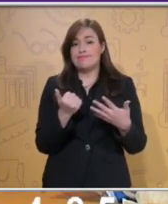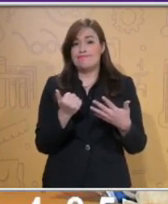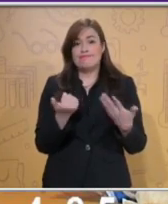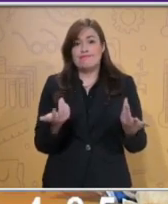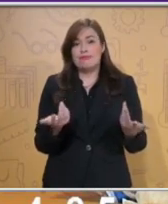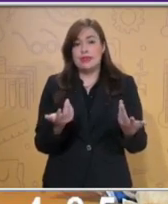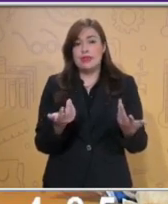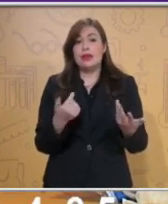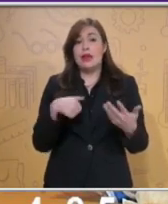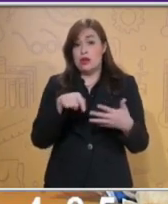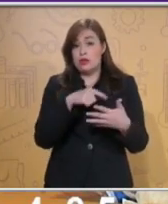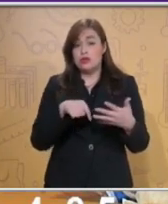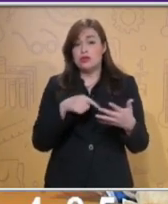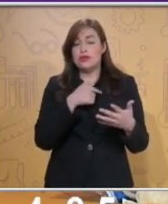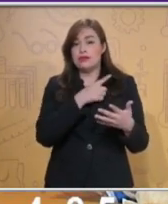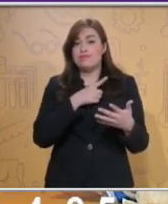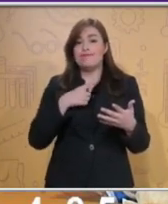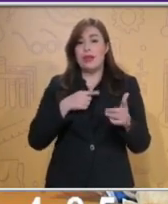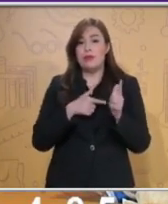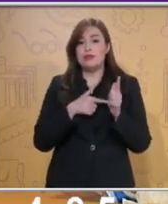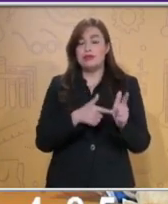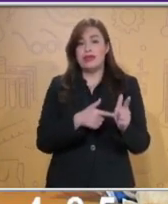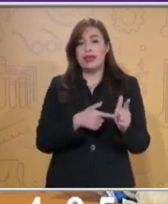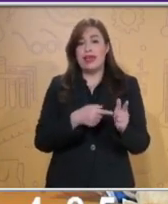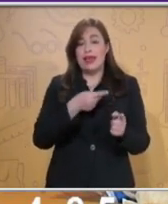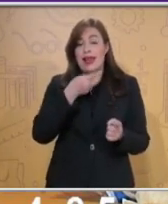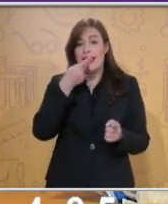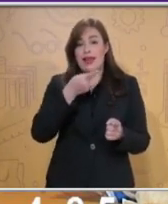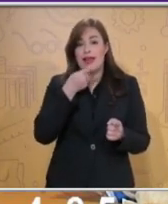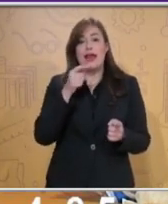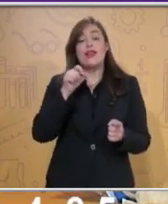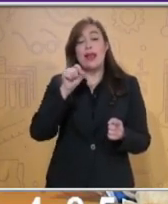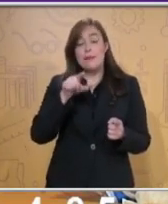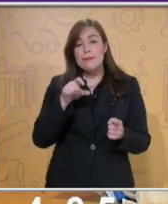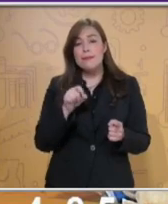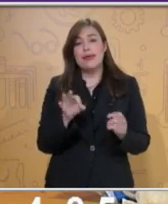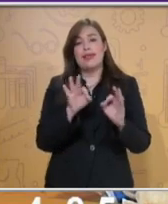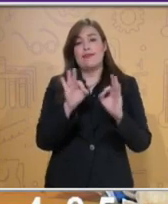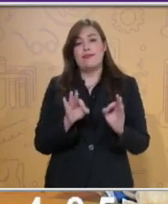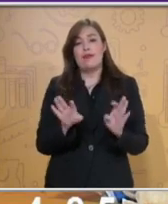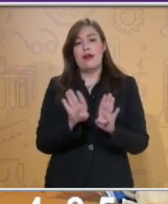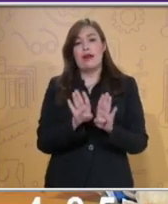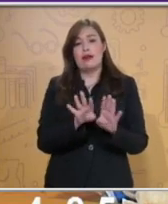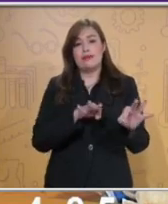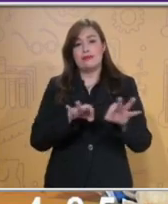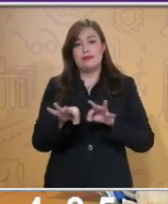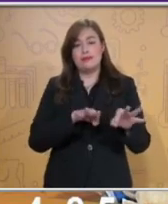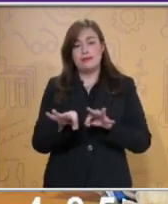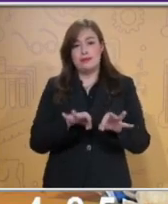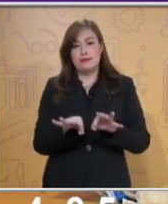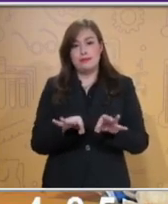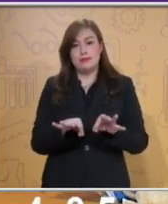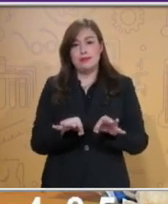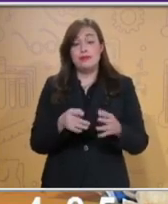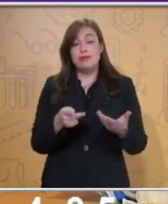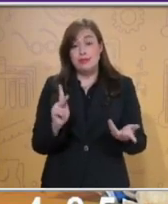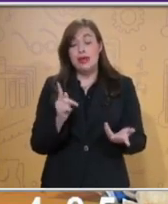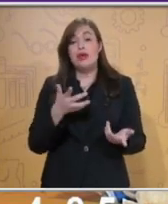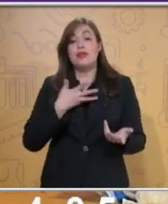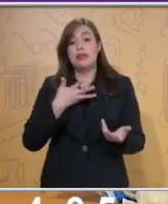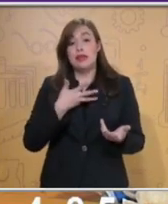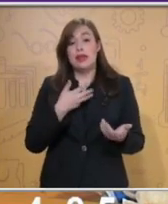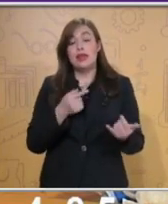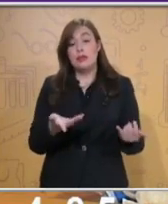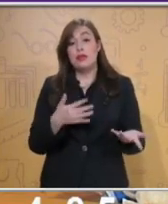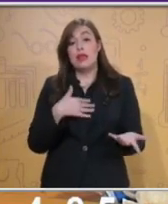we must to follow to continue with this way of work. But we can make an exception at the end of the class or at the end of